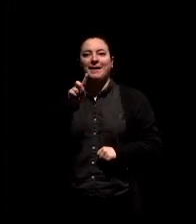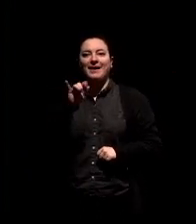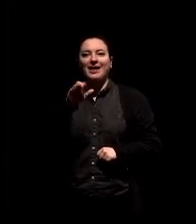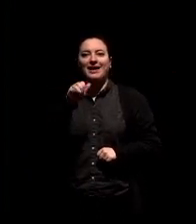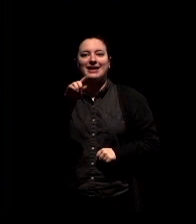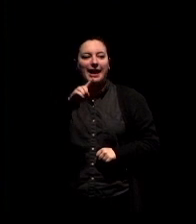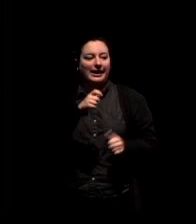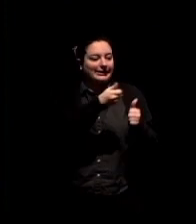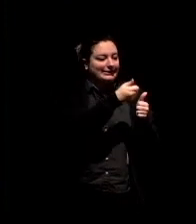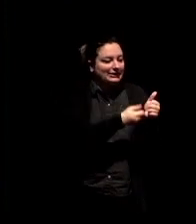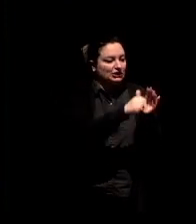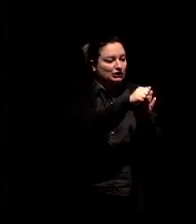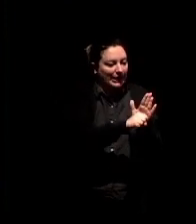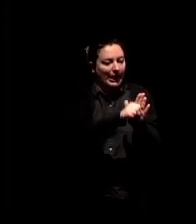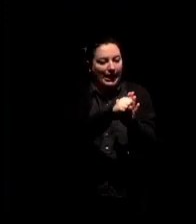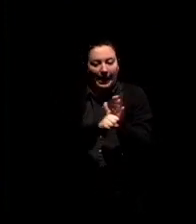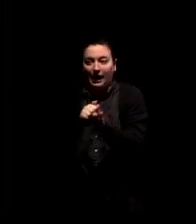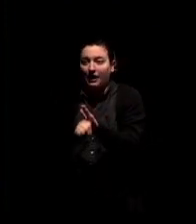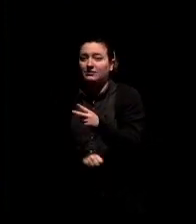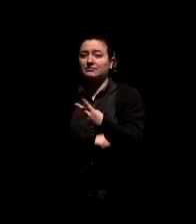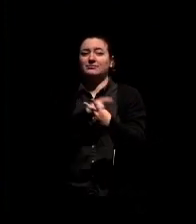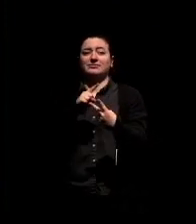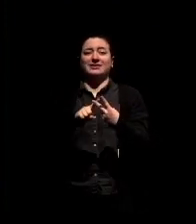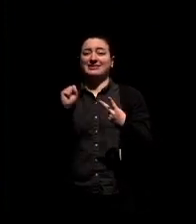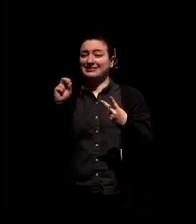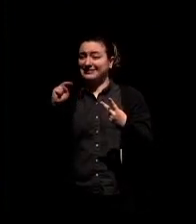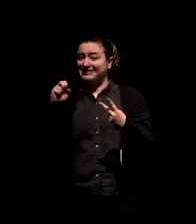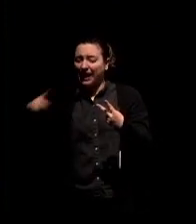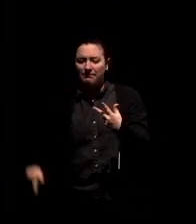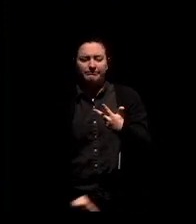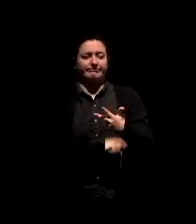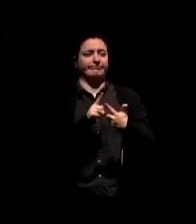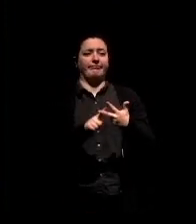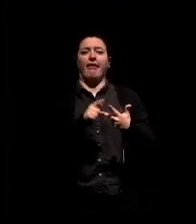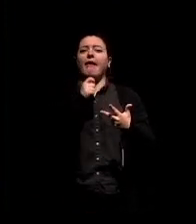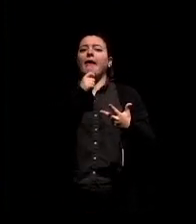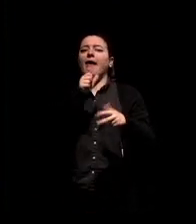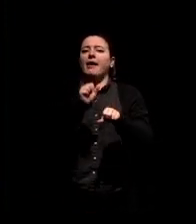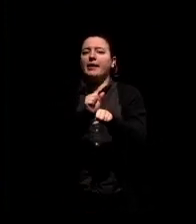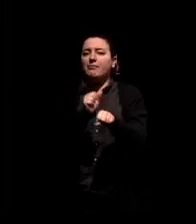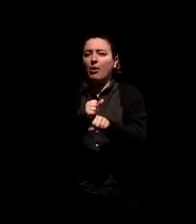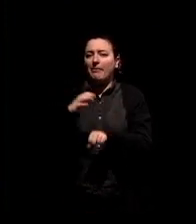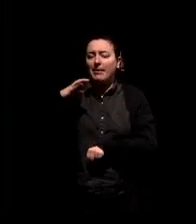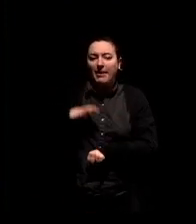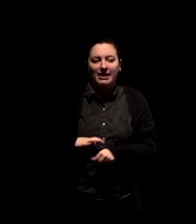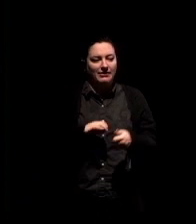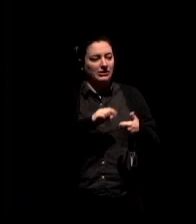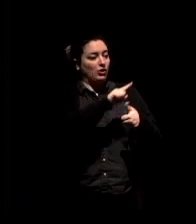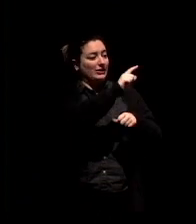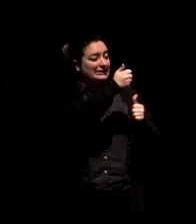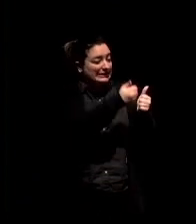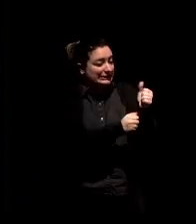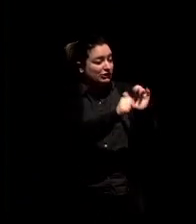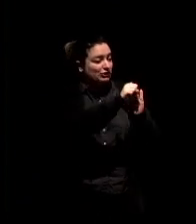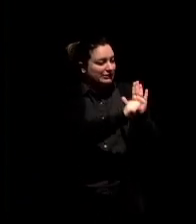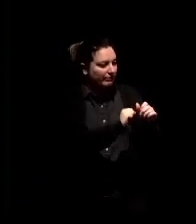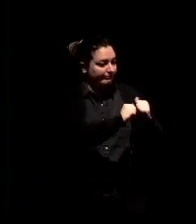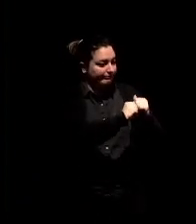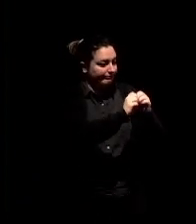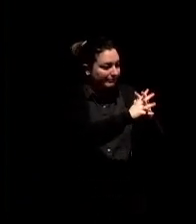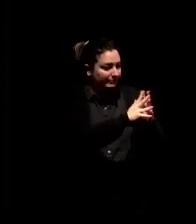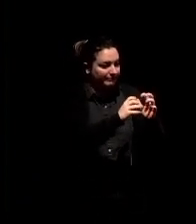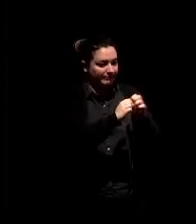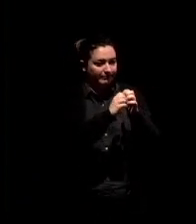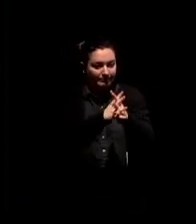and unemployment benefits one state at a time, and informed public policy for the nation.